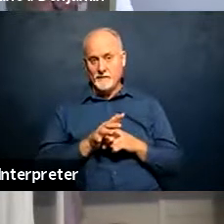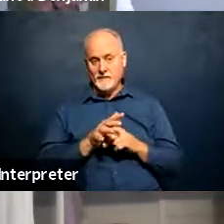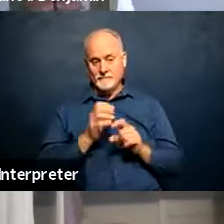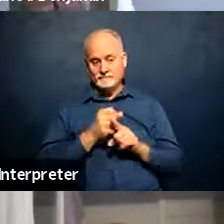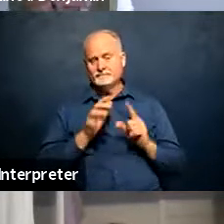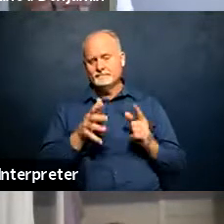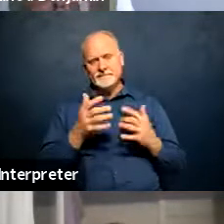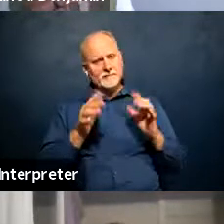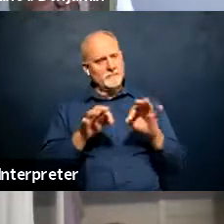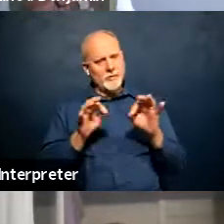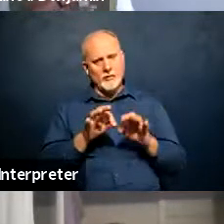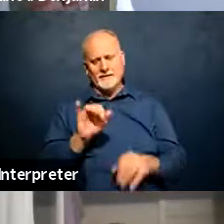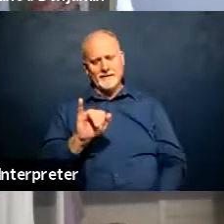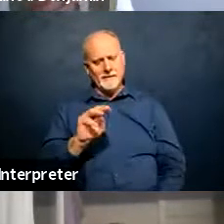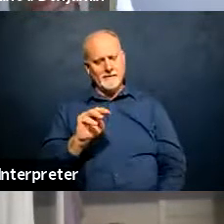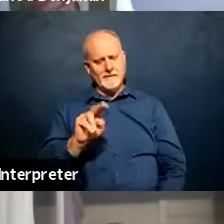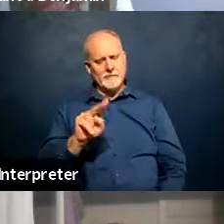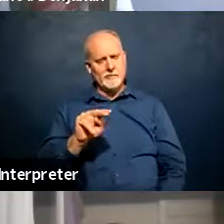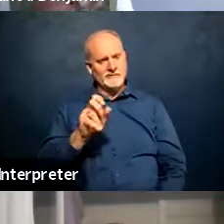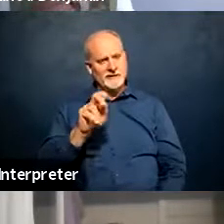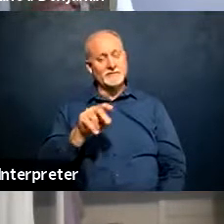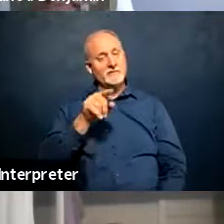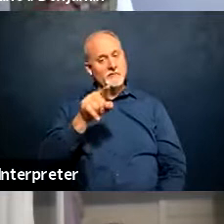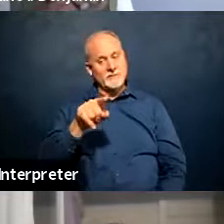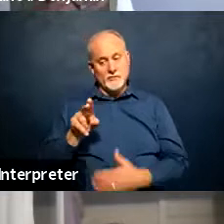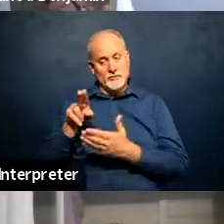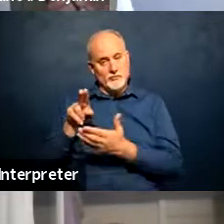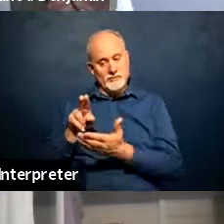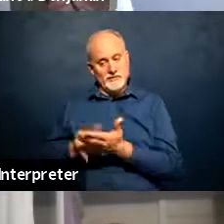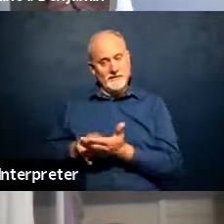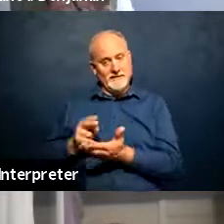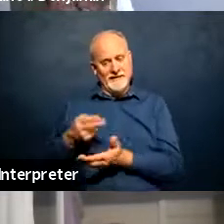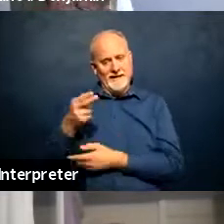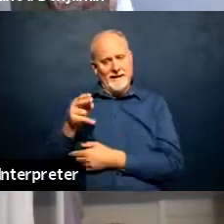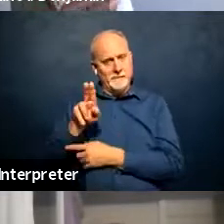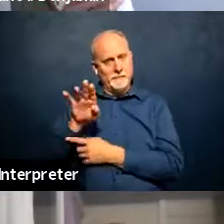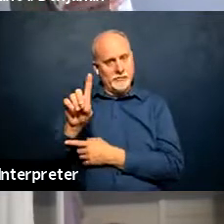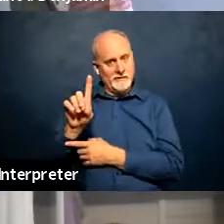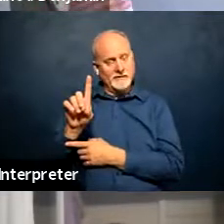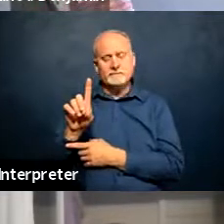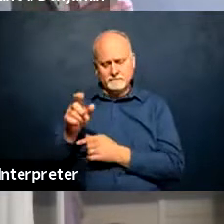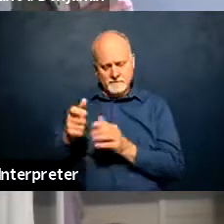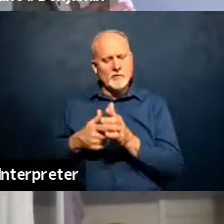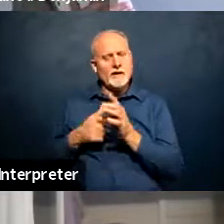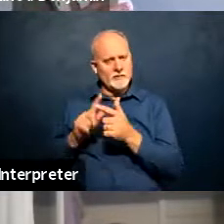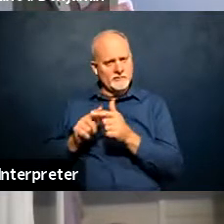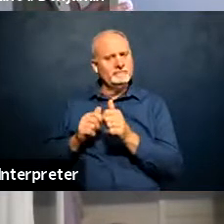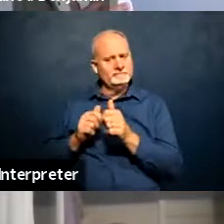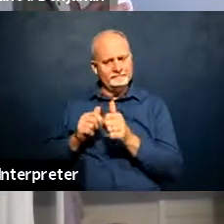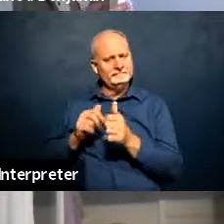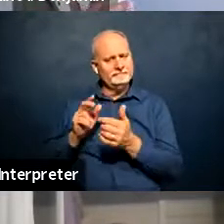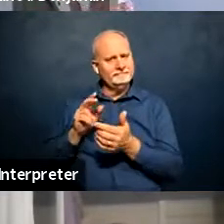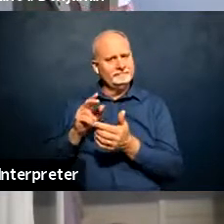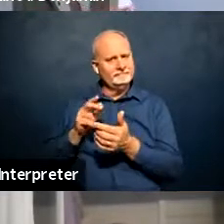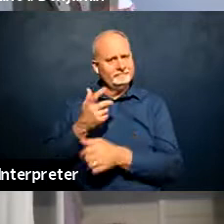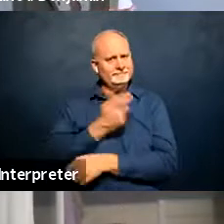so. Currently, students with a registration status of hybrid are required to comply. Those who